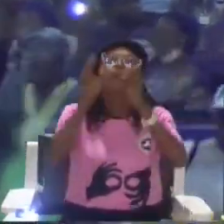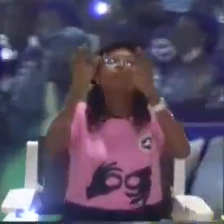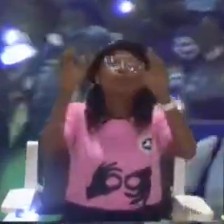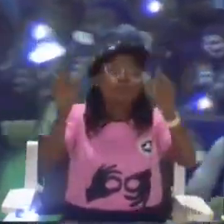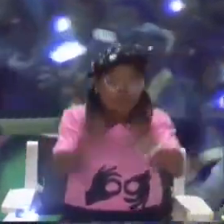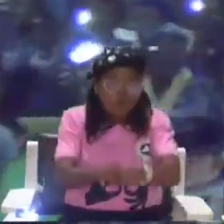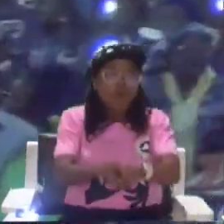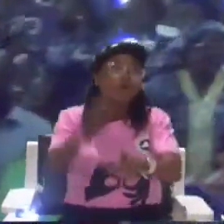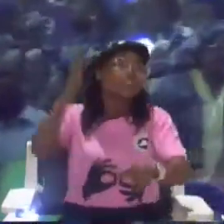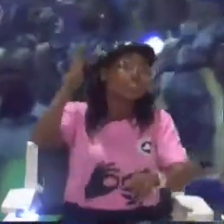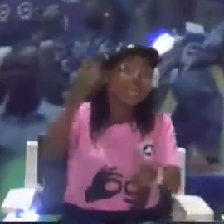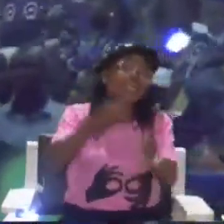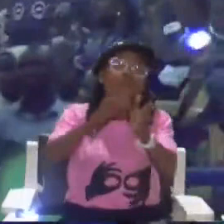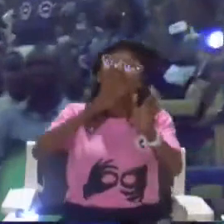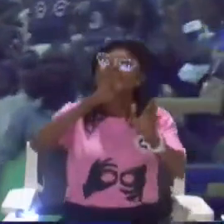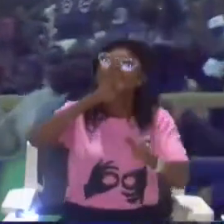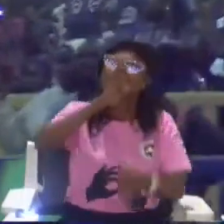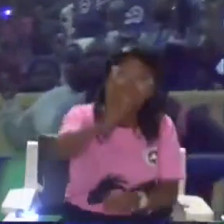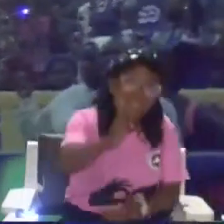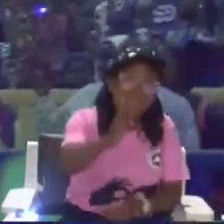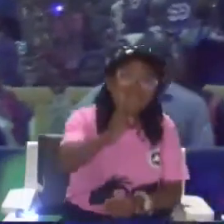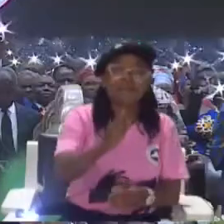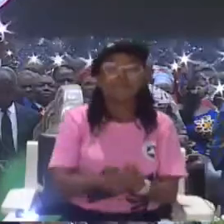be. Belu mari.